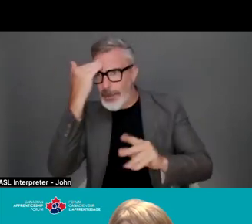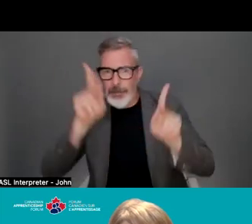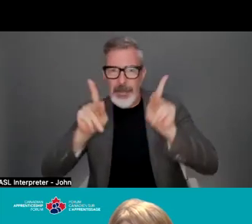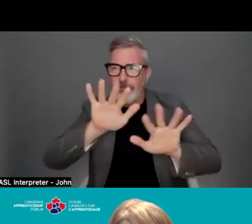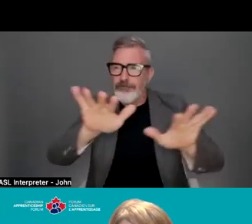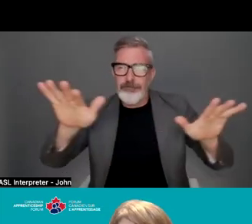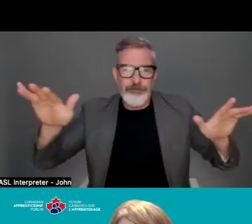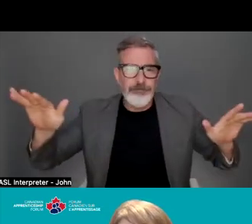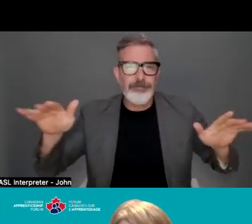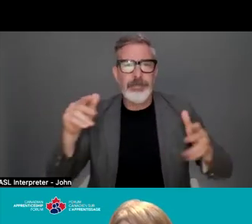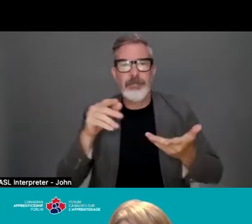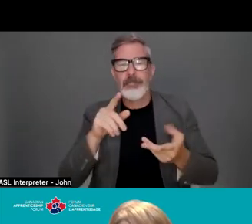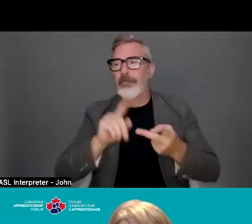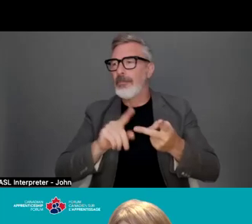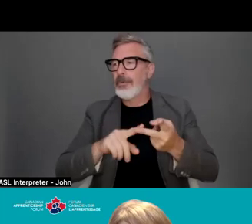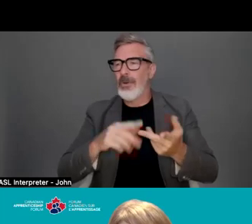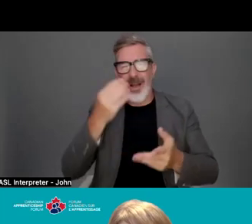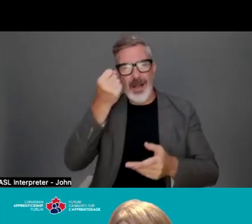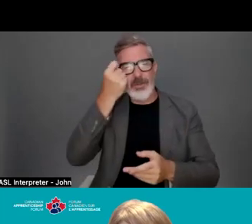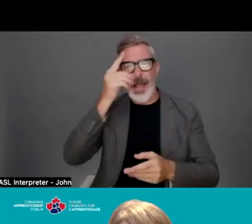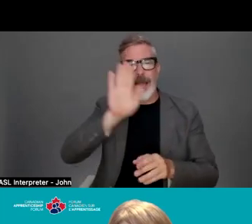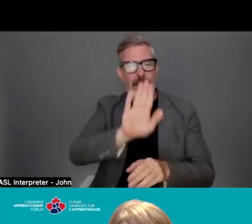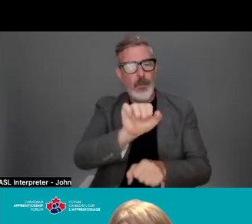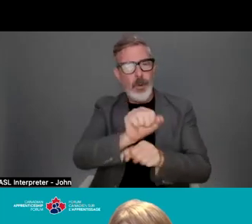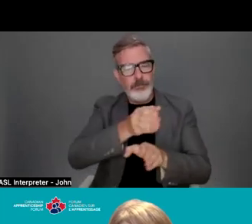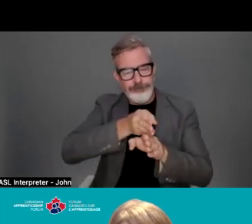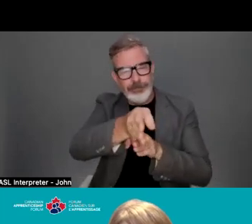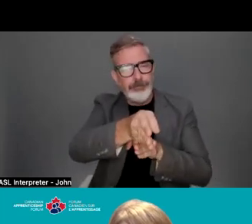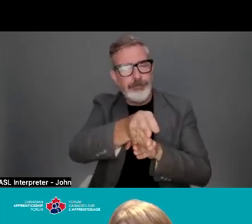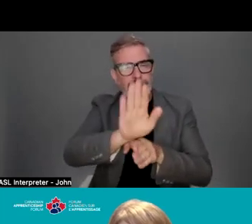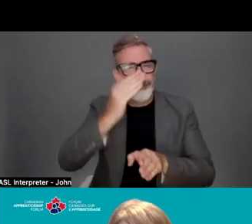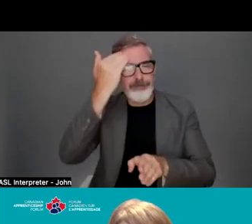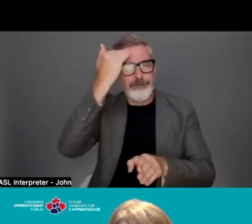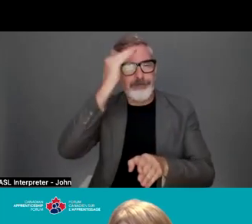difficult to even register as an apprenticeship because they can't find a job.